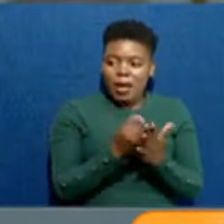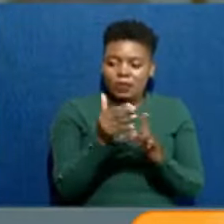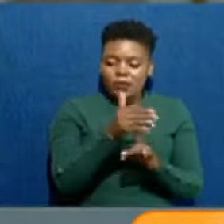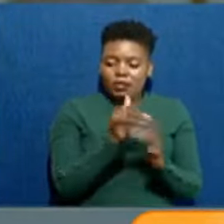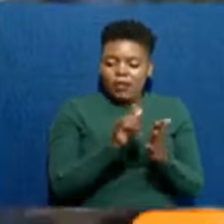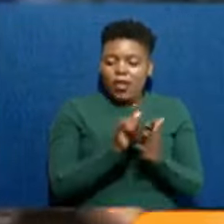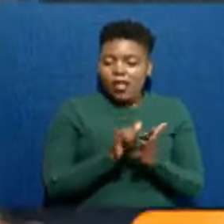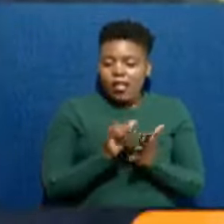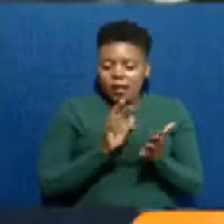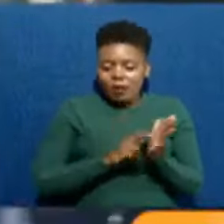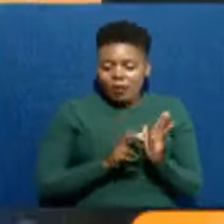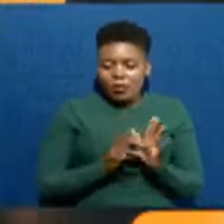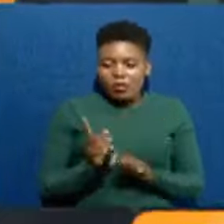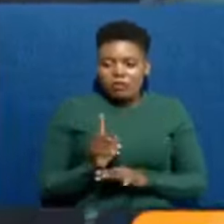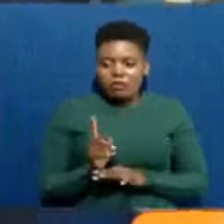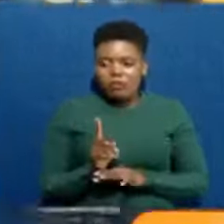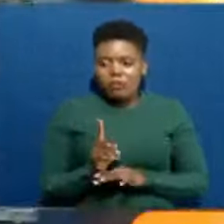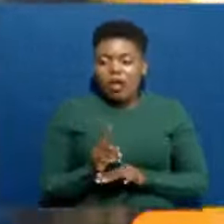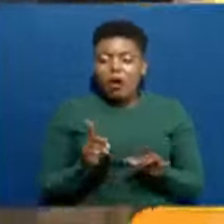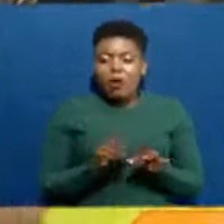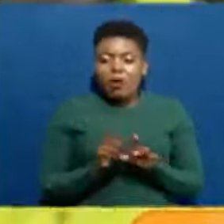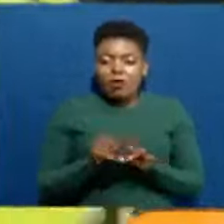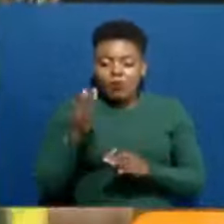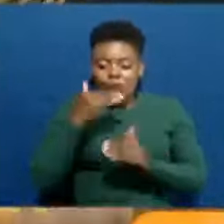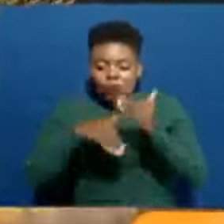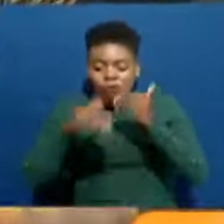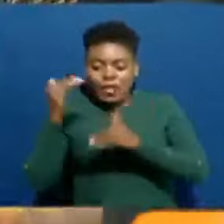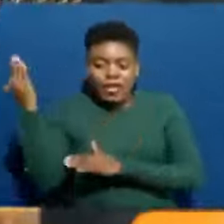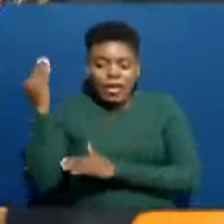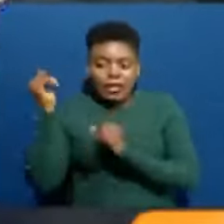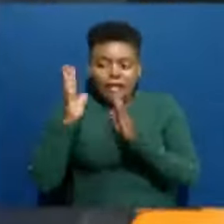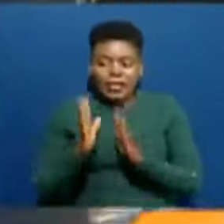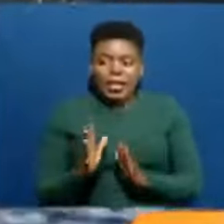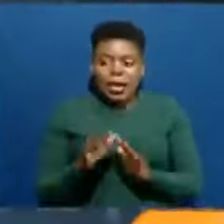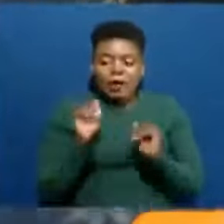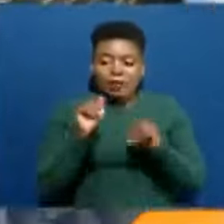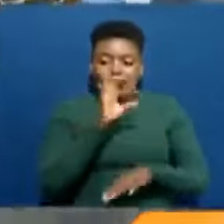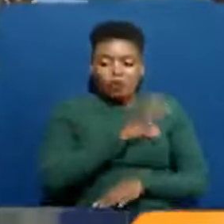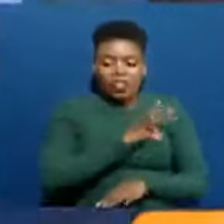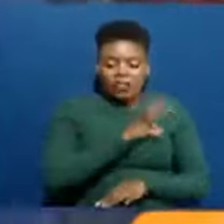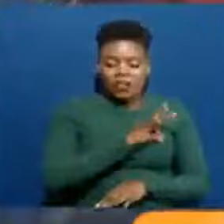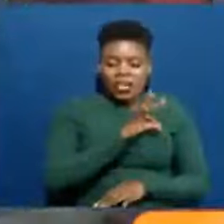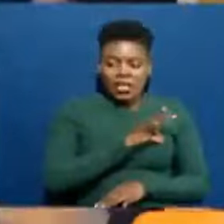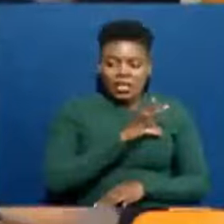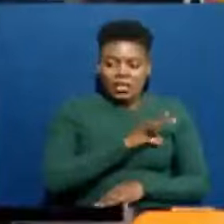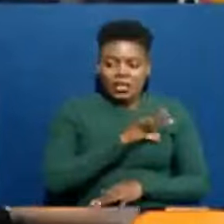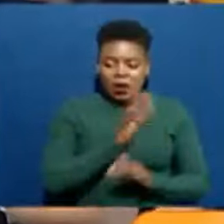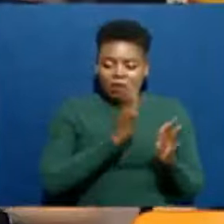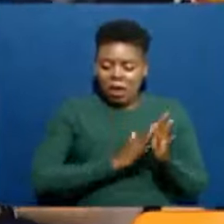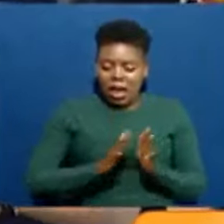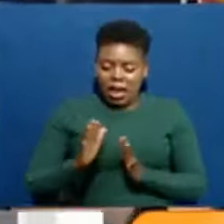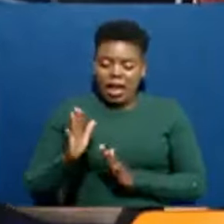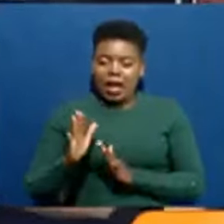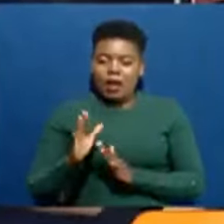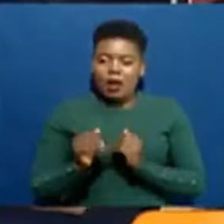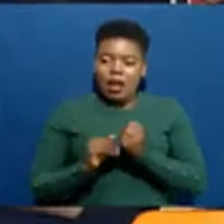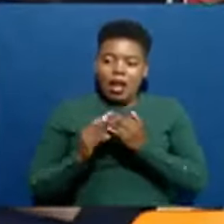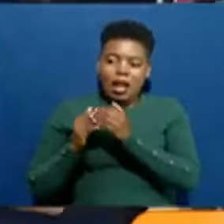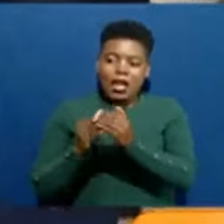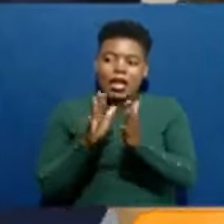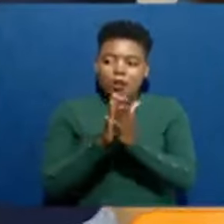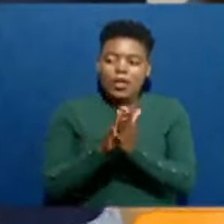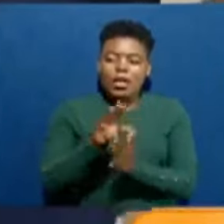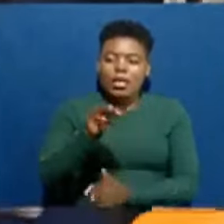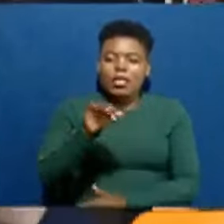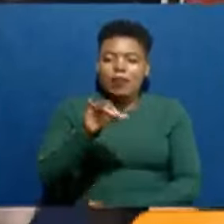that insulation? So, elsewhere, university lecturers are set to benefit from an initiative spearheaded by the Microsoft